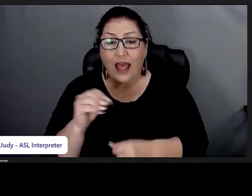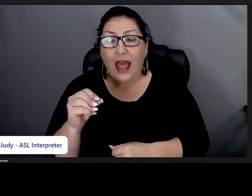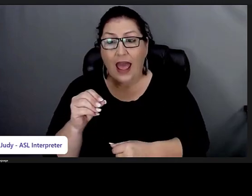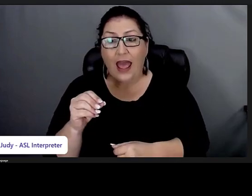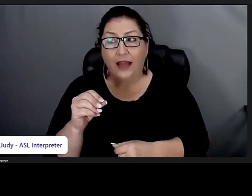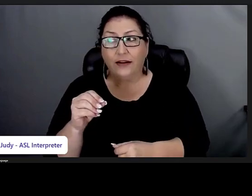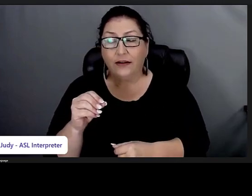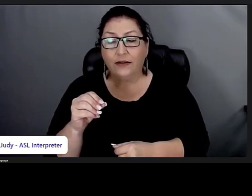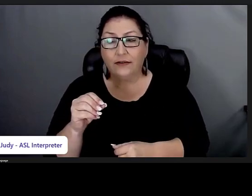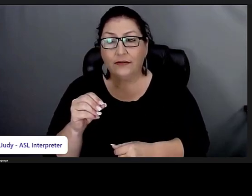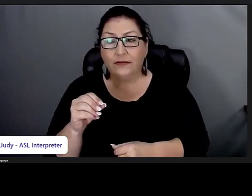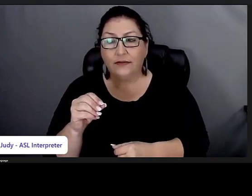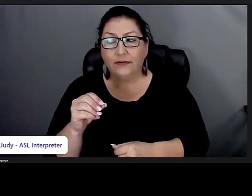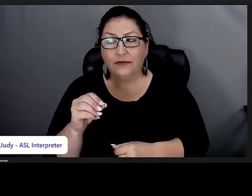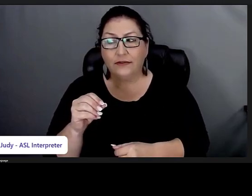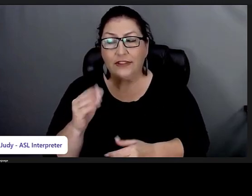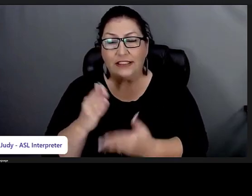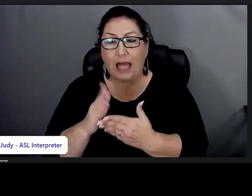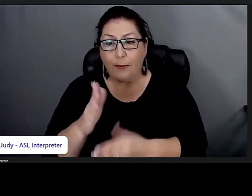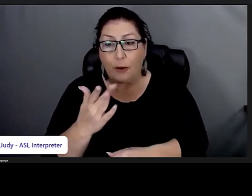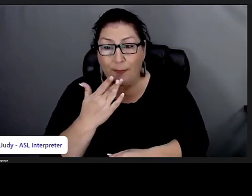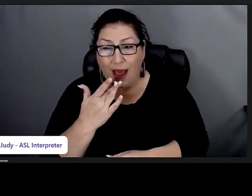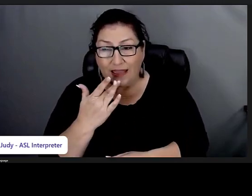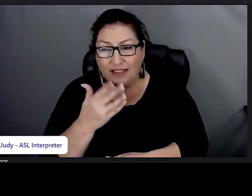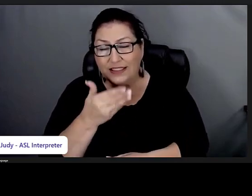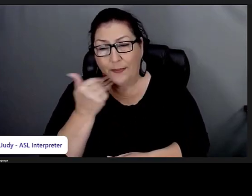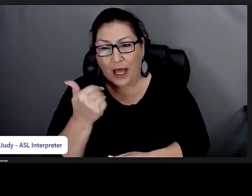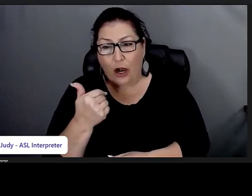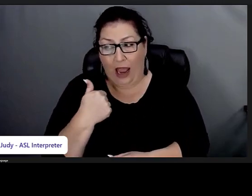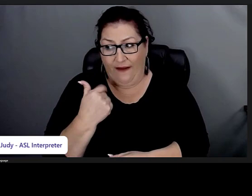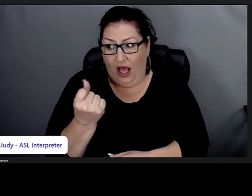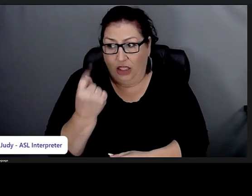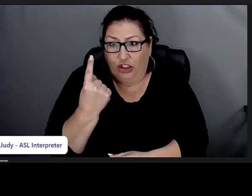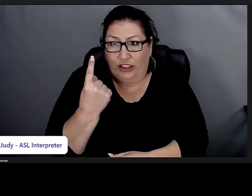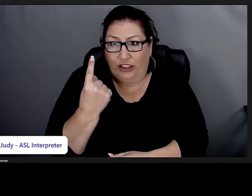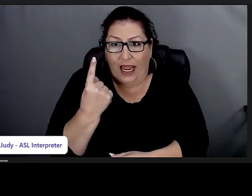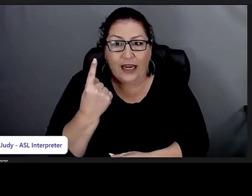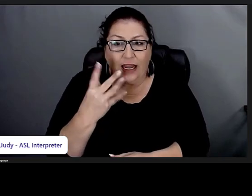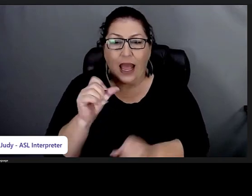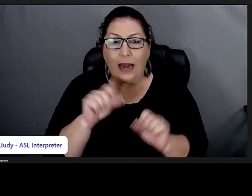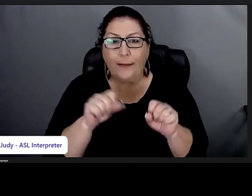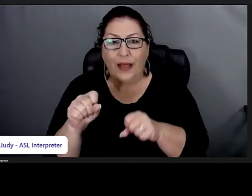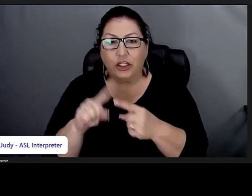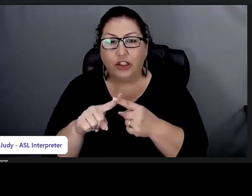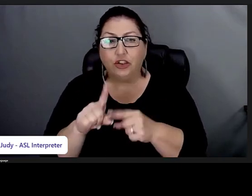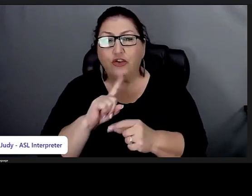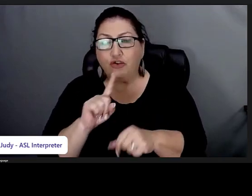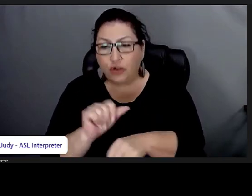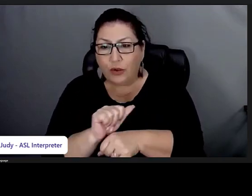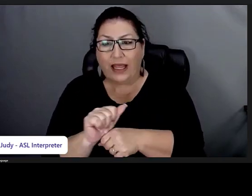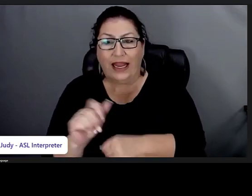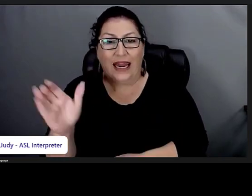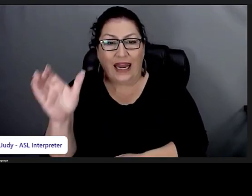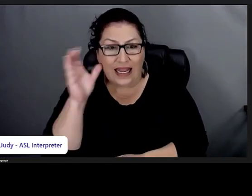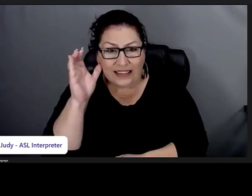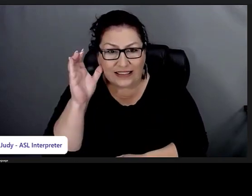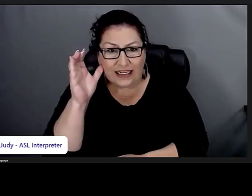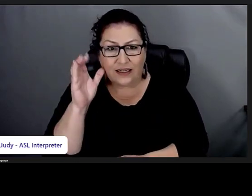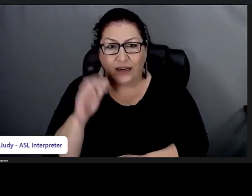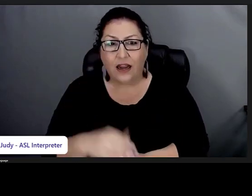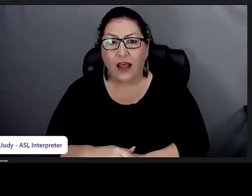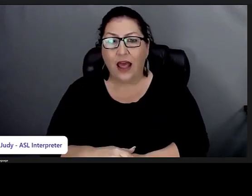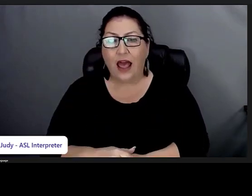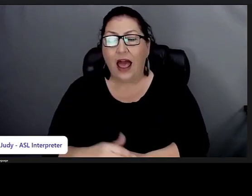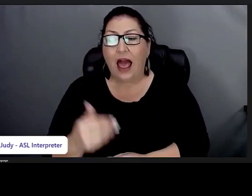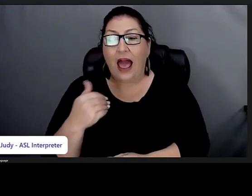your biases in order to have a better understanding and ability to truly listen. Having a